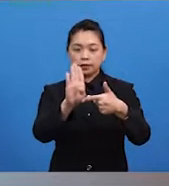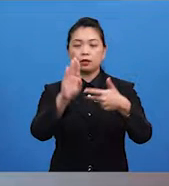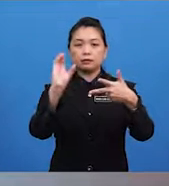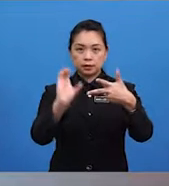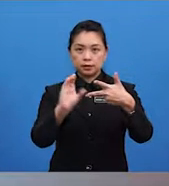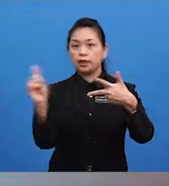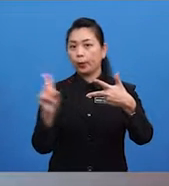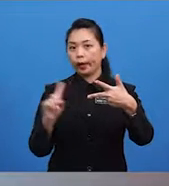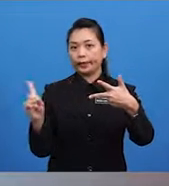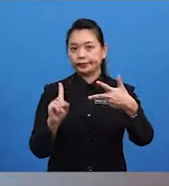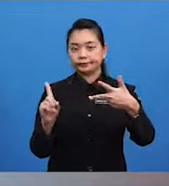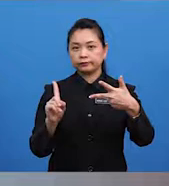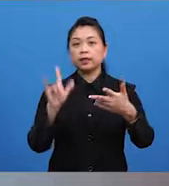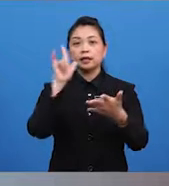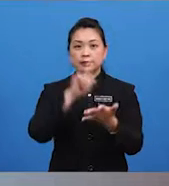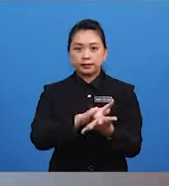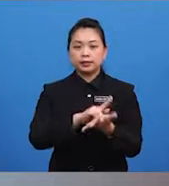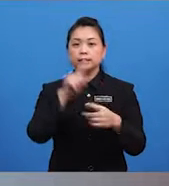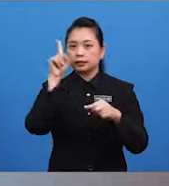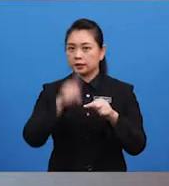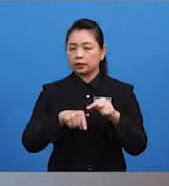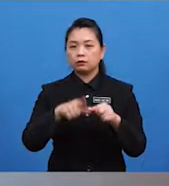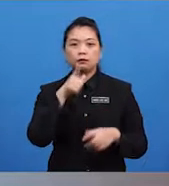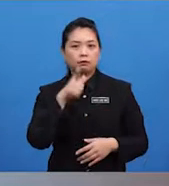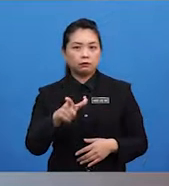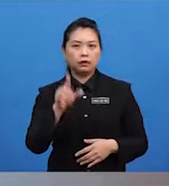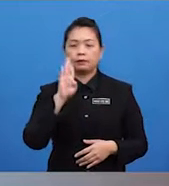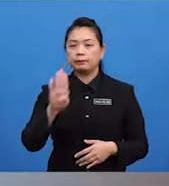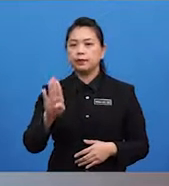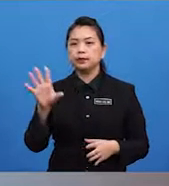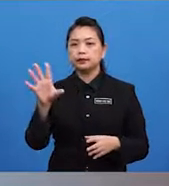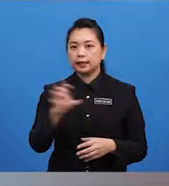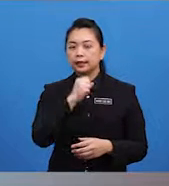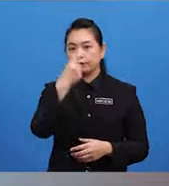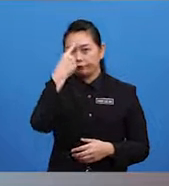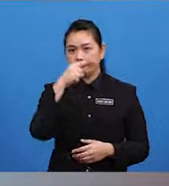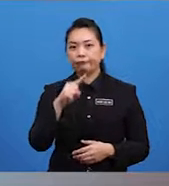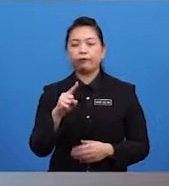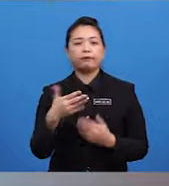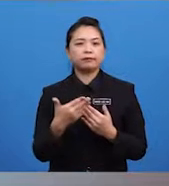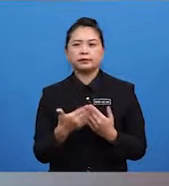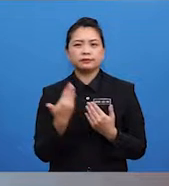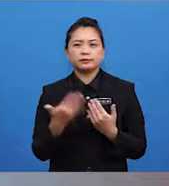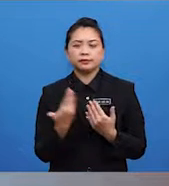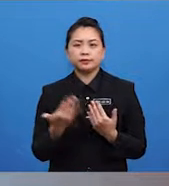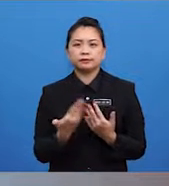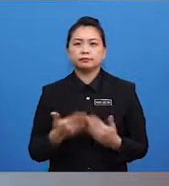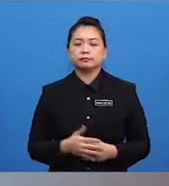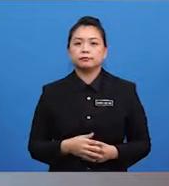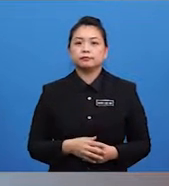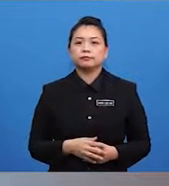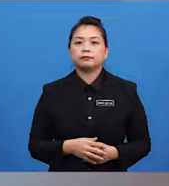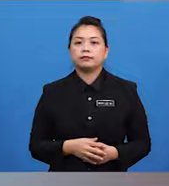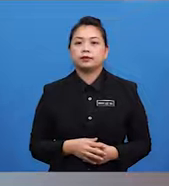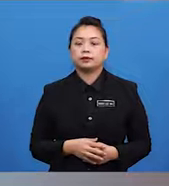C? That can no longer be taken for granted. That in line 6 refers